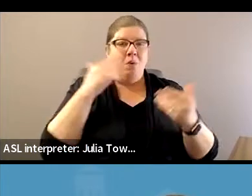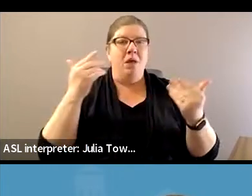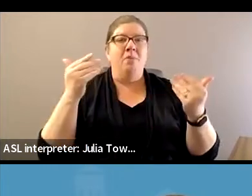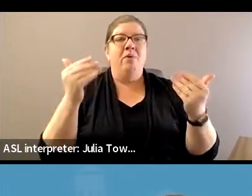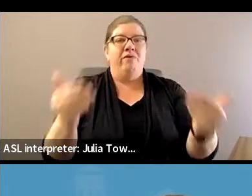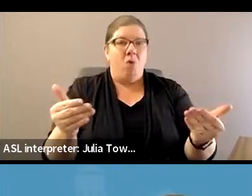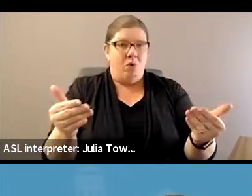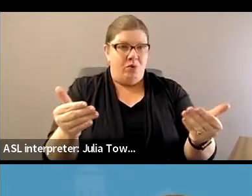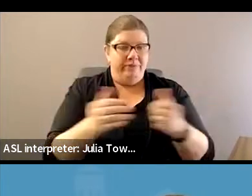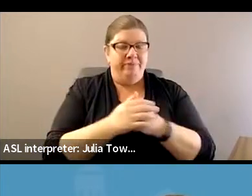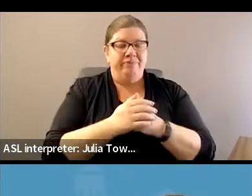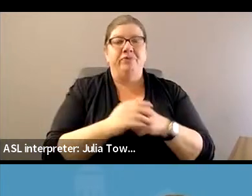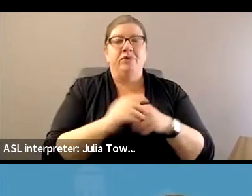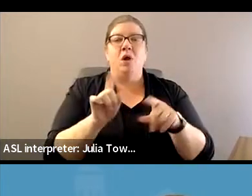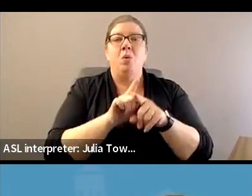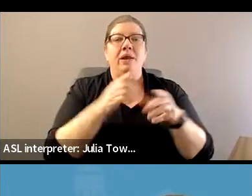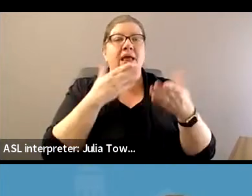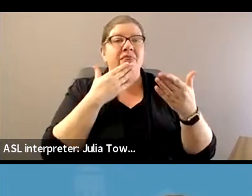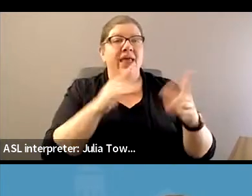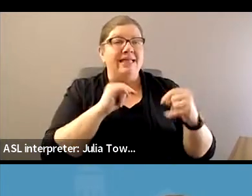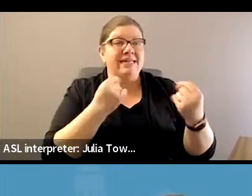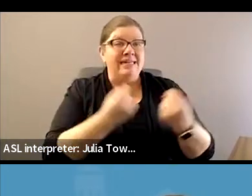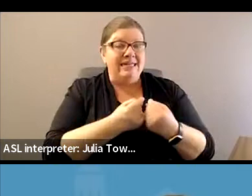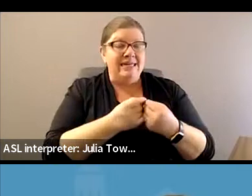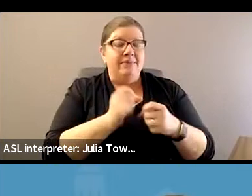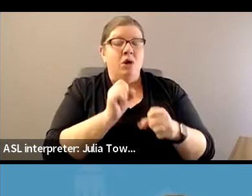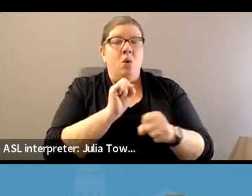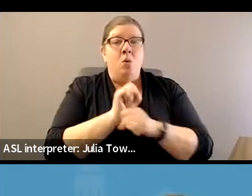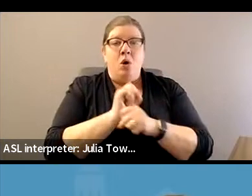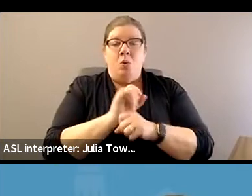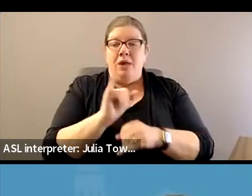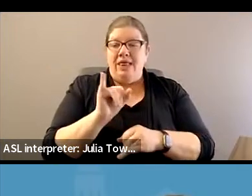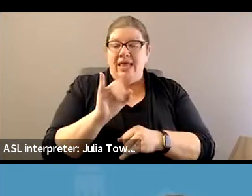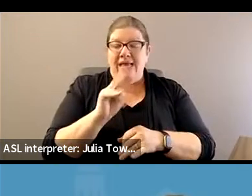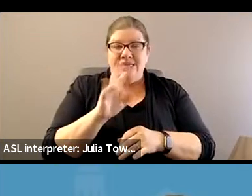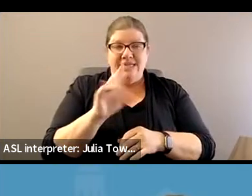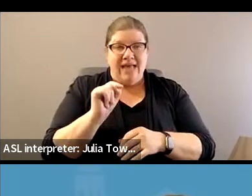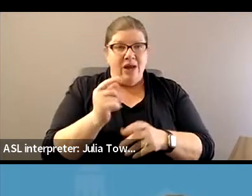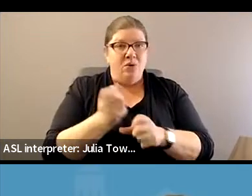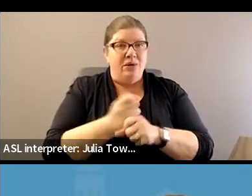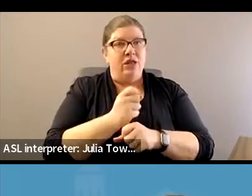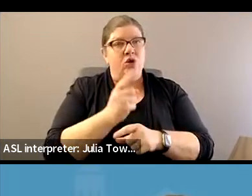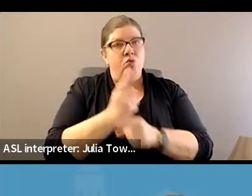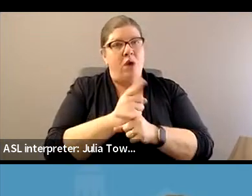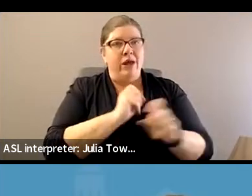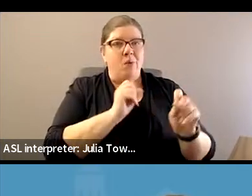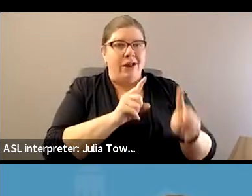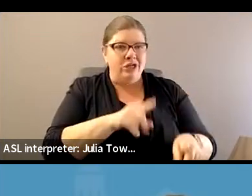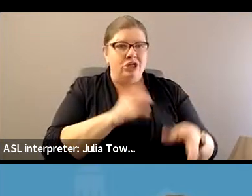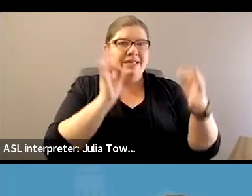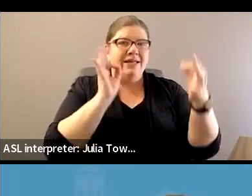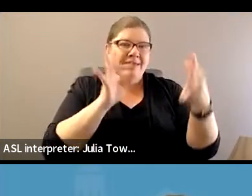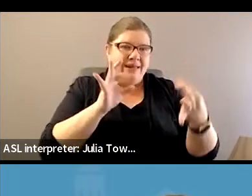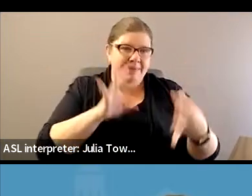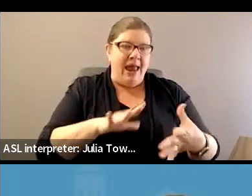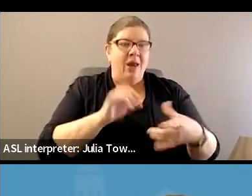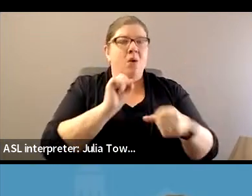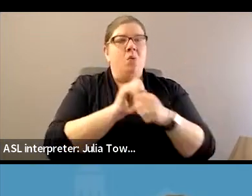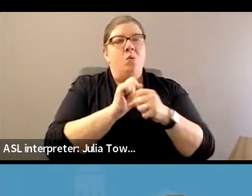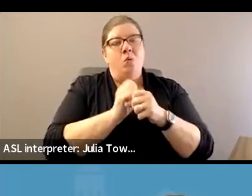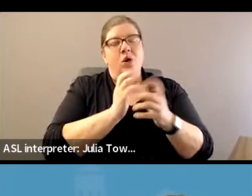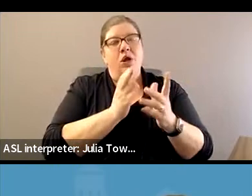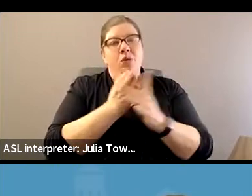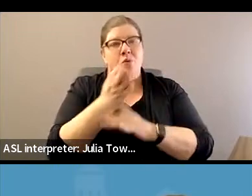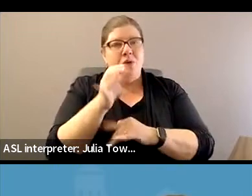And I also want to thank the team who has worked with, I know you worked with Insight to get the necessary questions, then the feedback, and working through that,